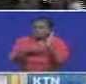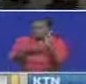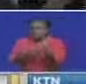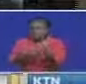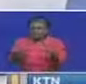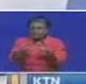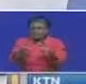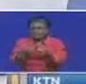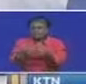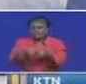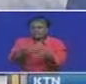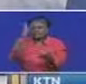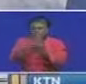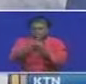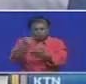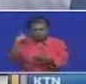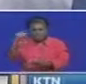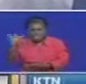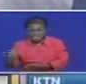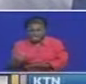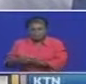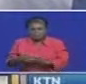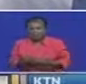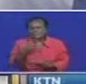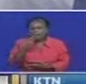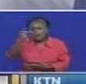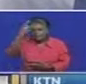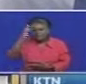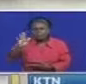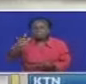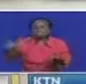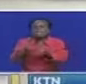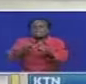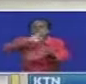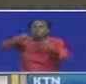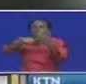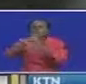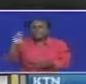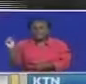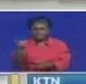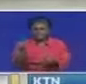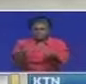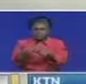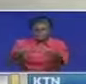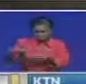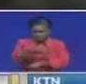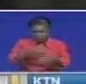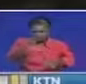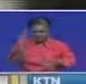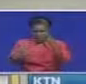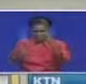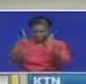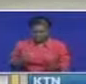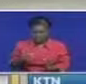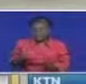even grimmer reality for the little one, his parents, and all Kenyans. According to economic analysts, Kenya's